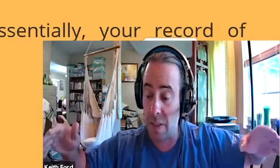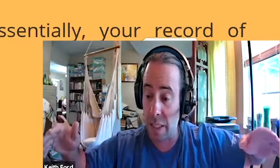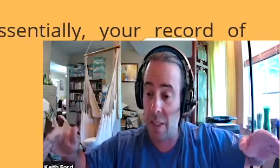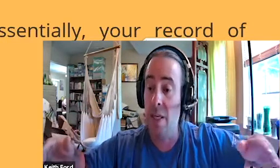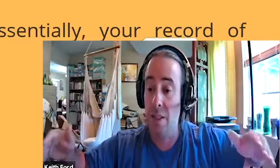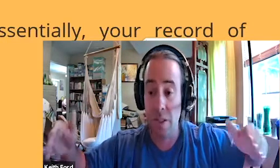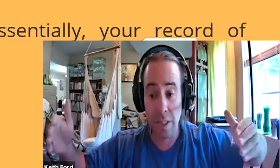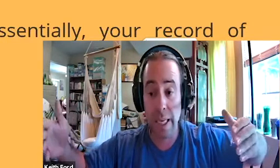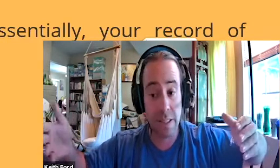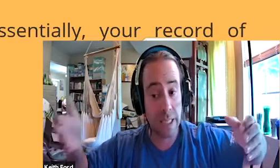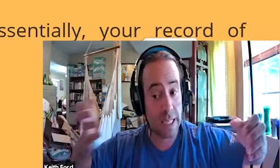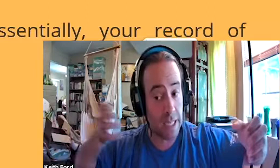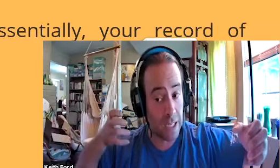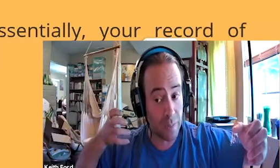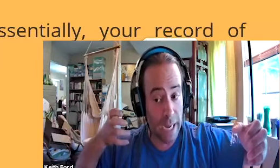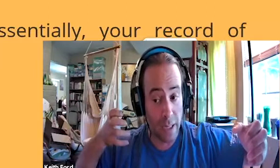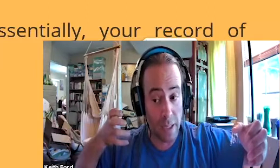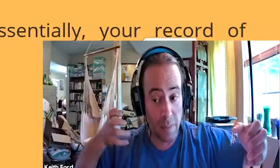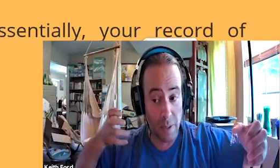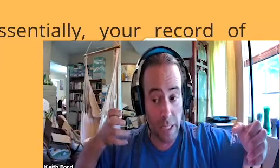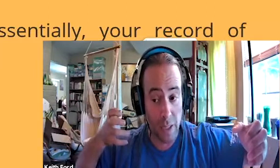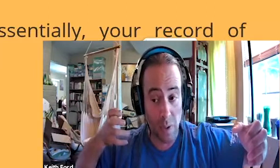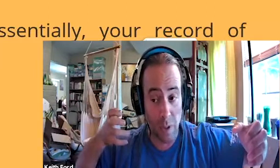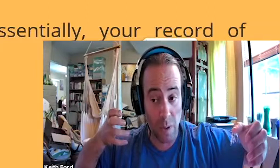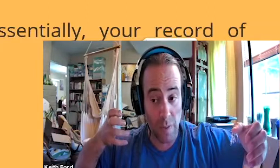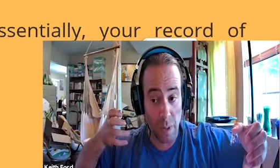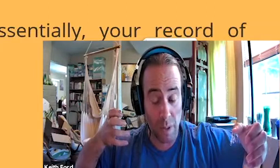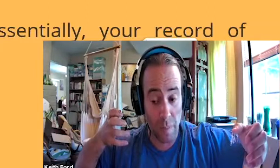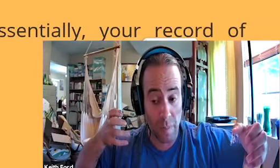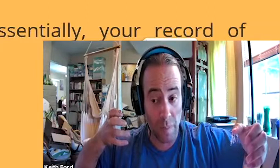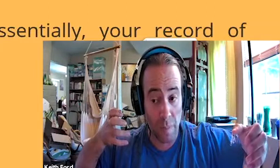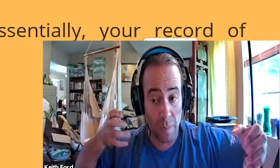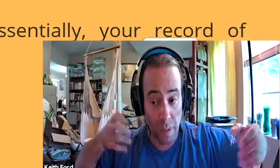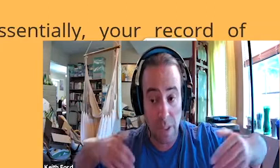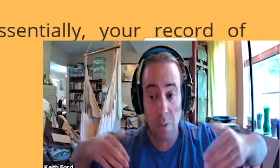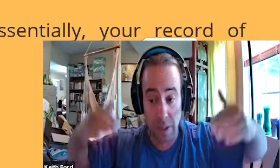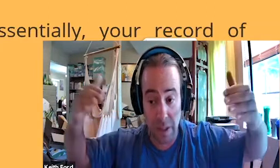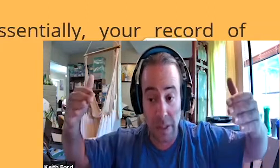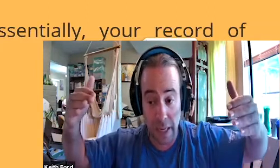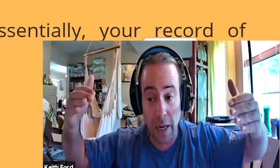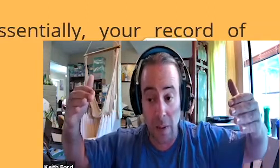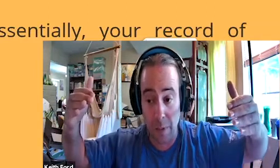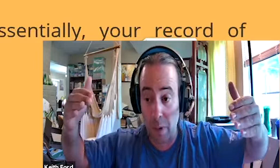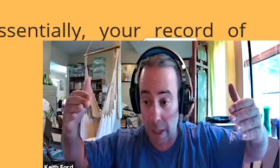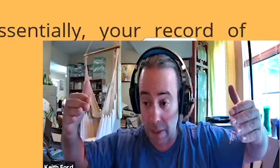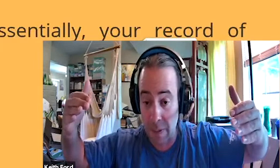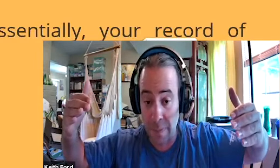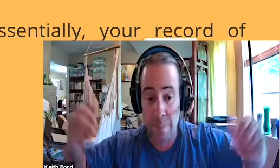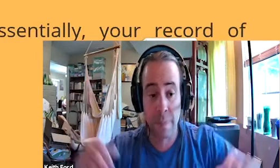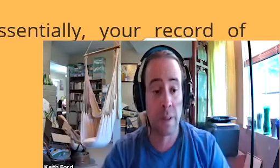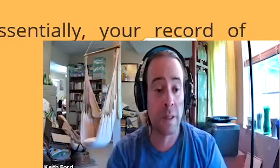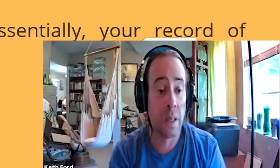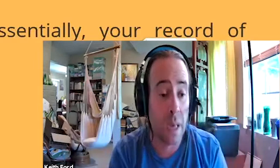non-discrimination clauses in, just in case they get dialed back by the state or the federal government. They still would exist at that higher level for